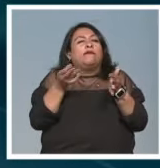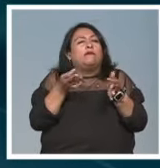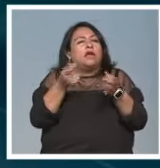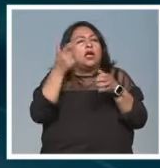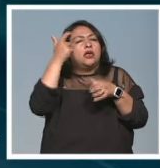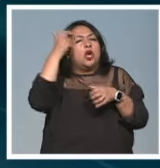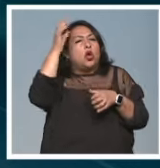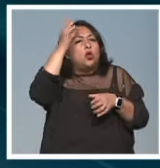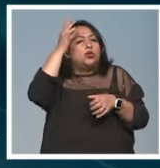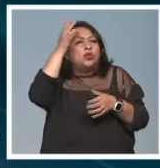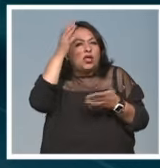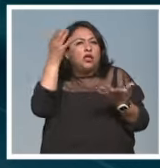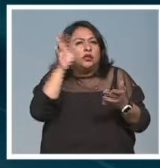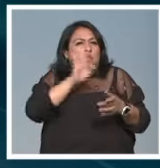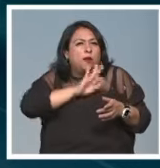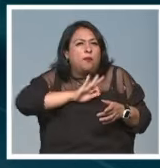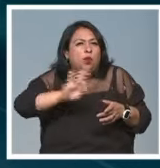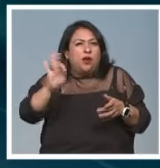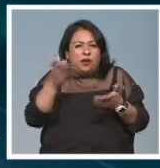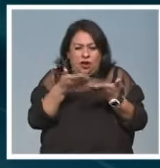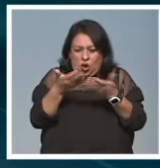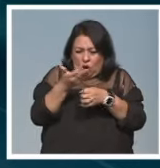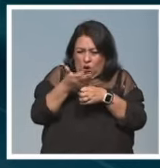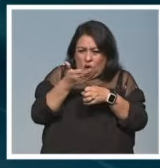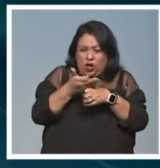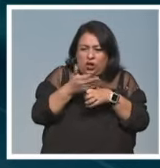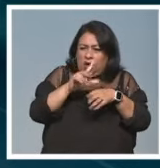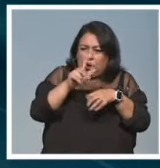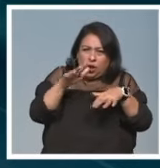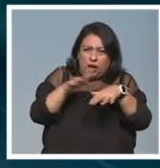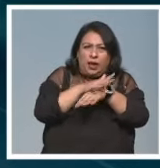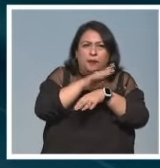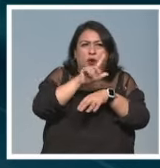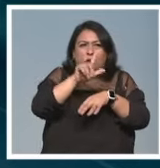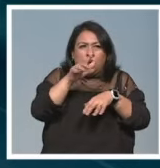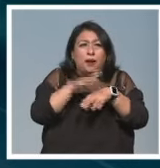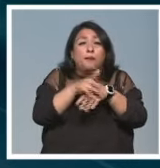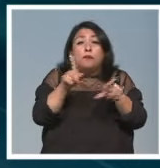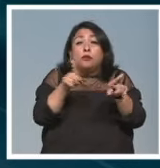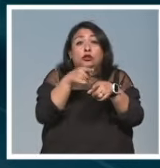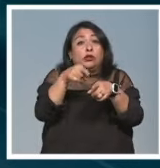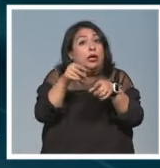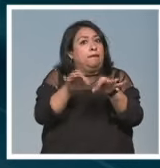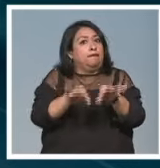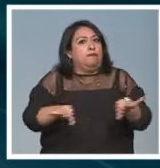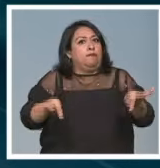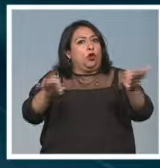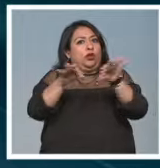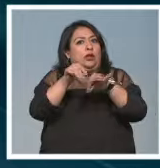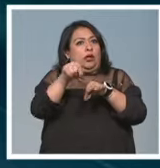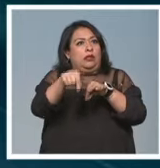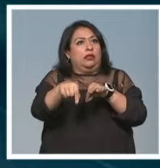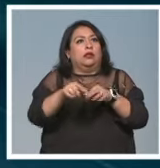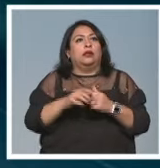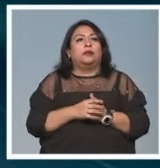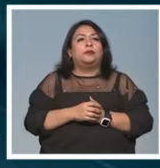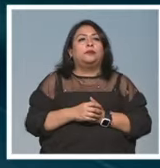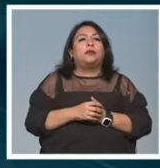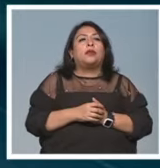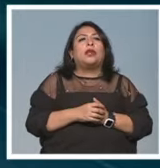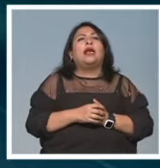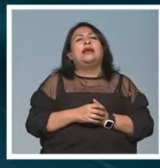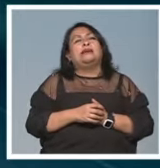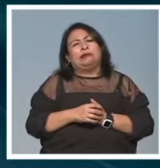stay with the moment to the next moment. And music is very, very important in that equation. Yes. A